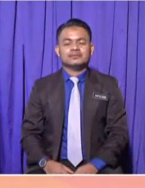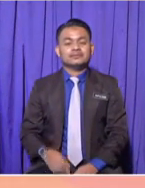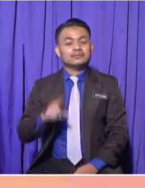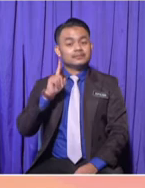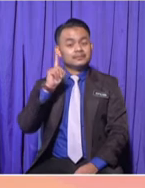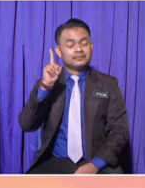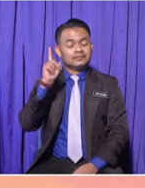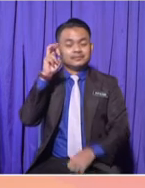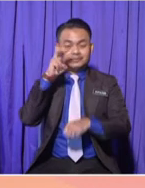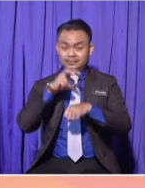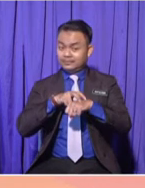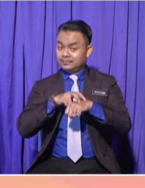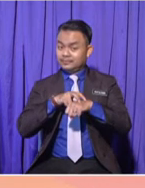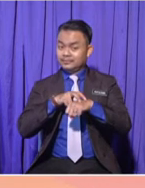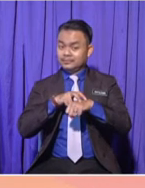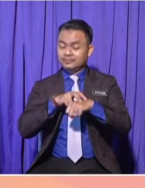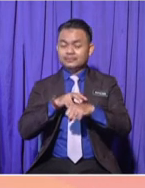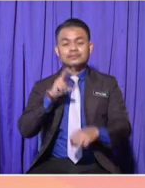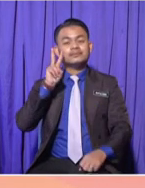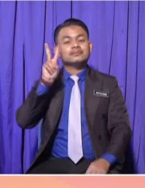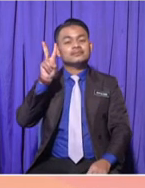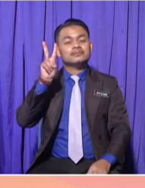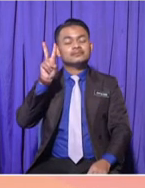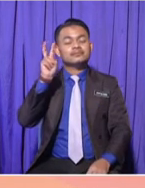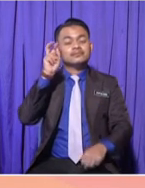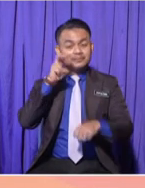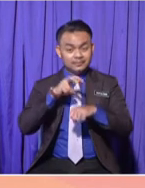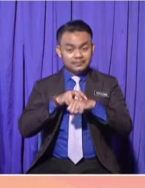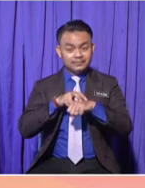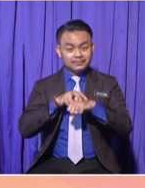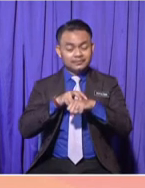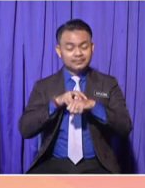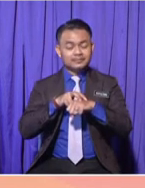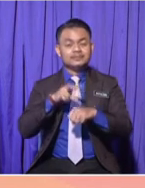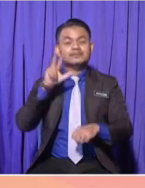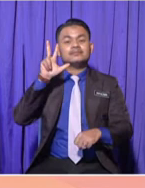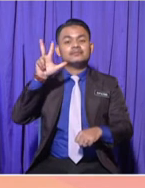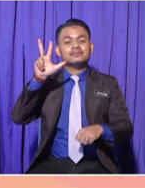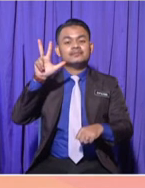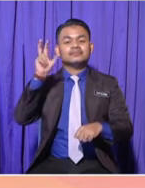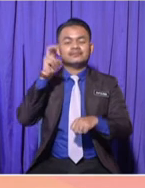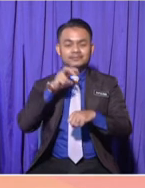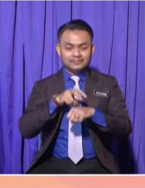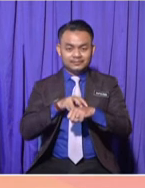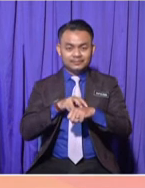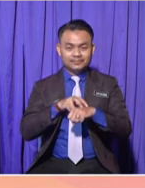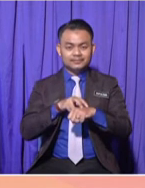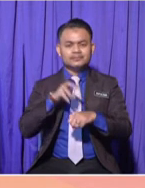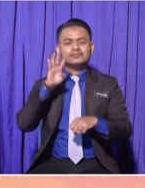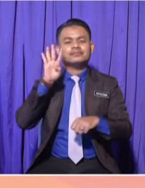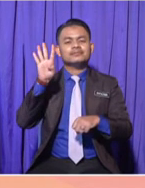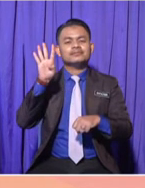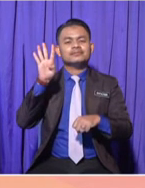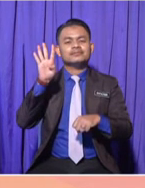1 potato, 2 potatoes, 3 potatoes, 4.